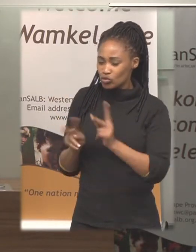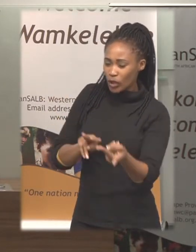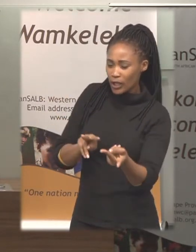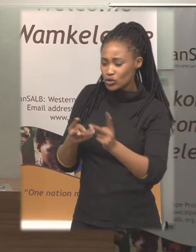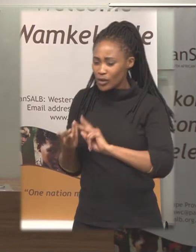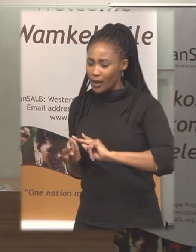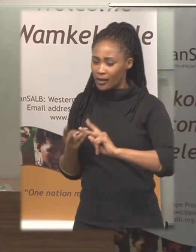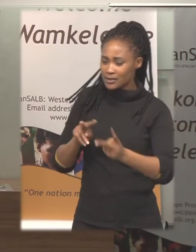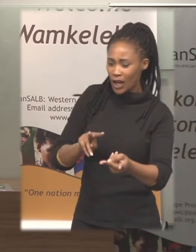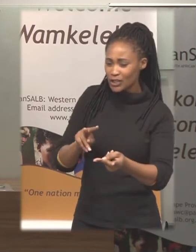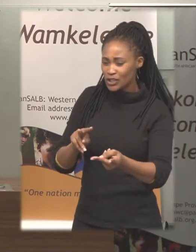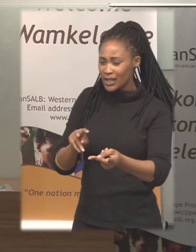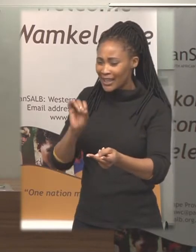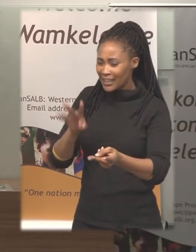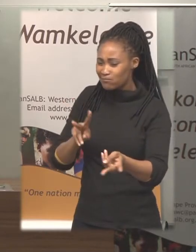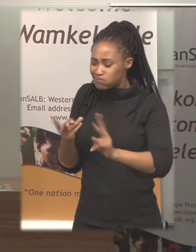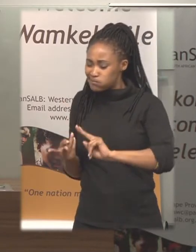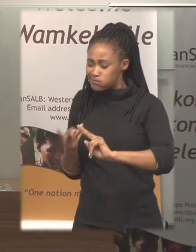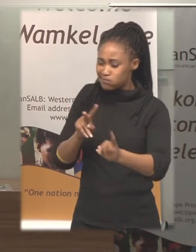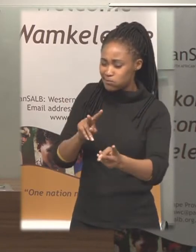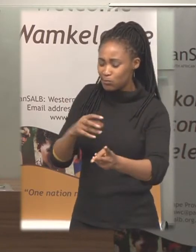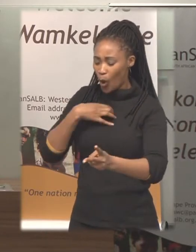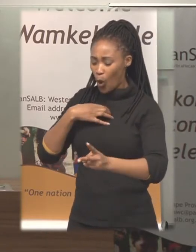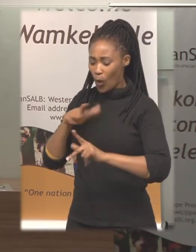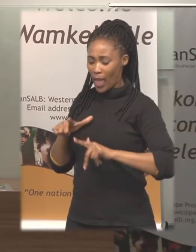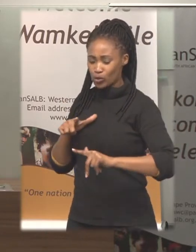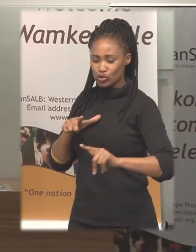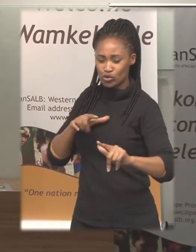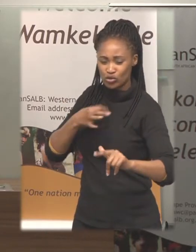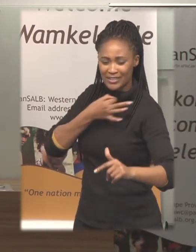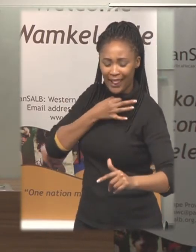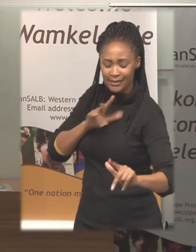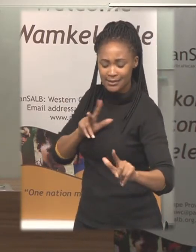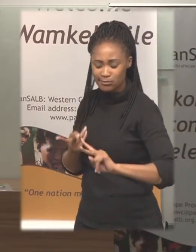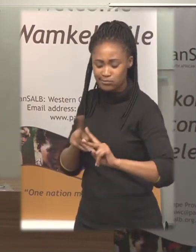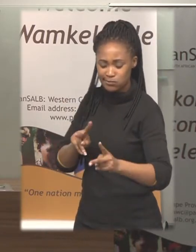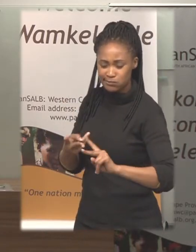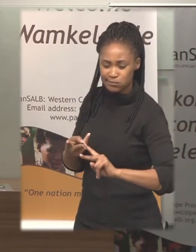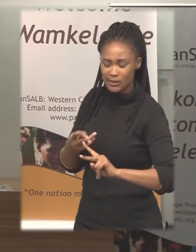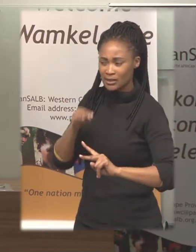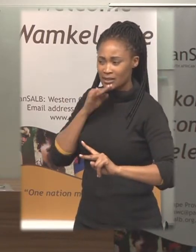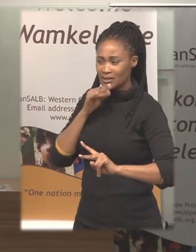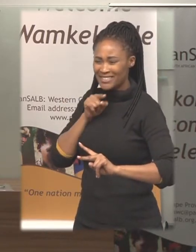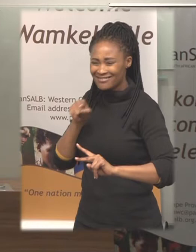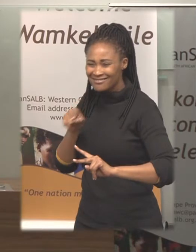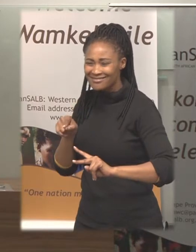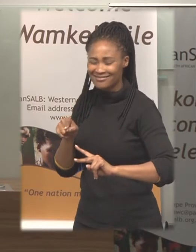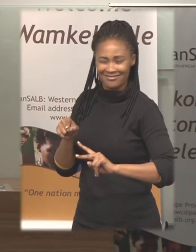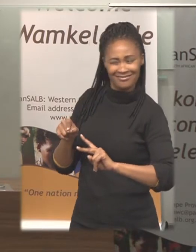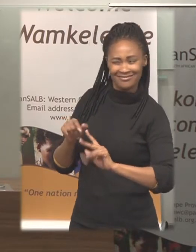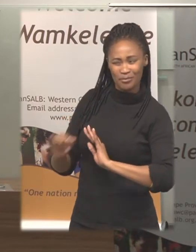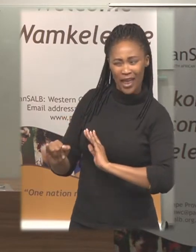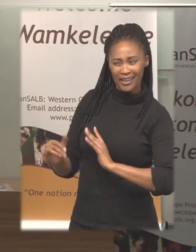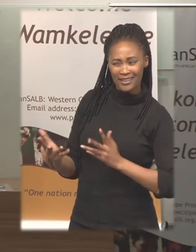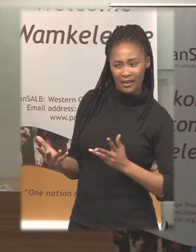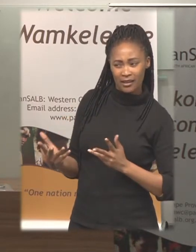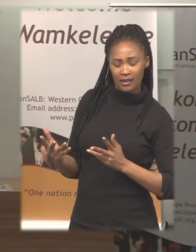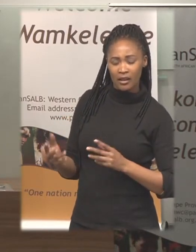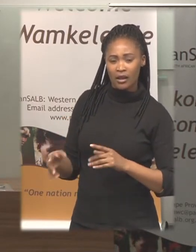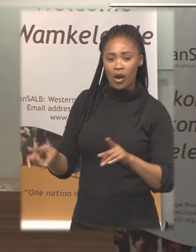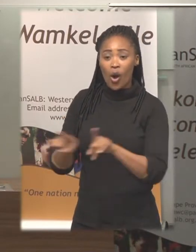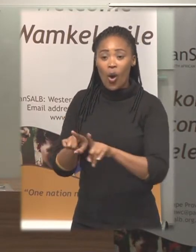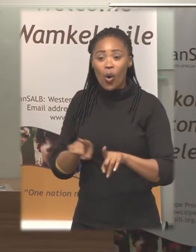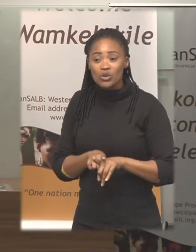in this is something that they have to do rather than that people have chosen to do it. And also the fact that they have